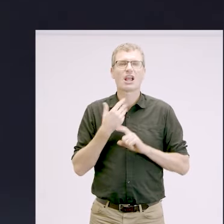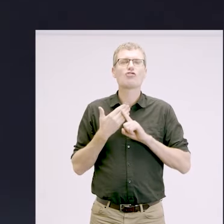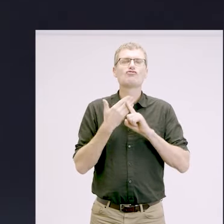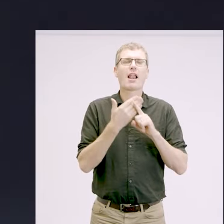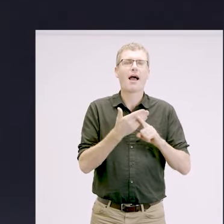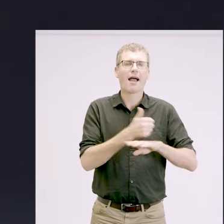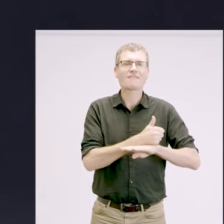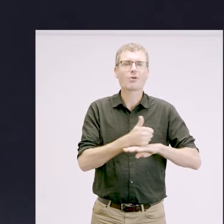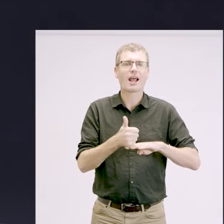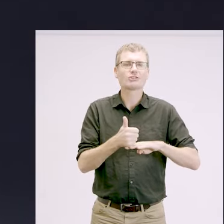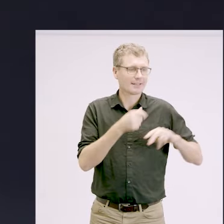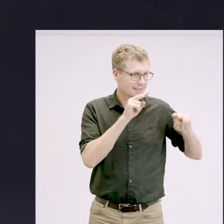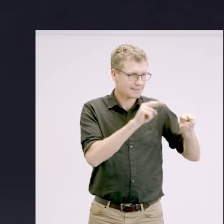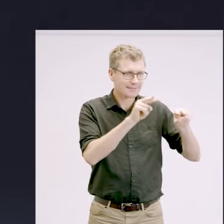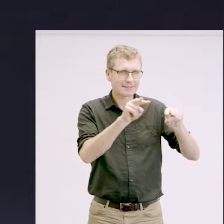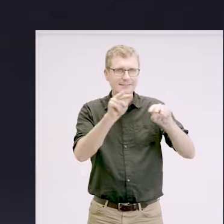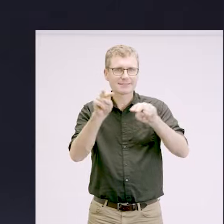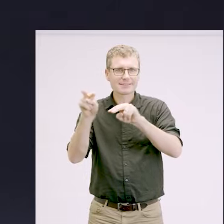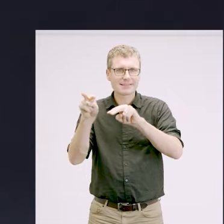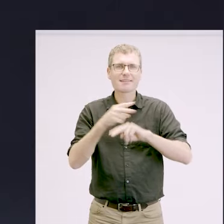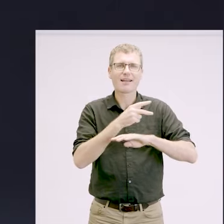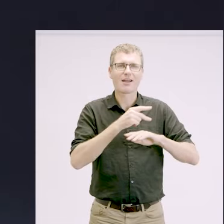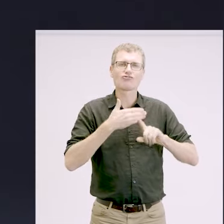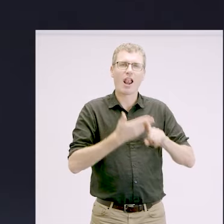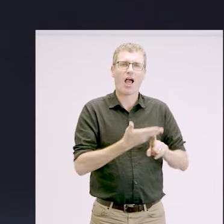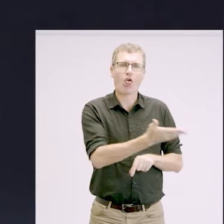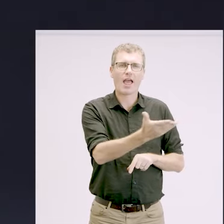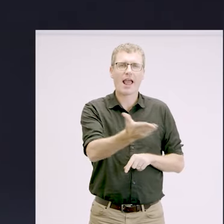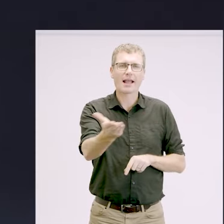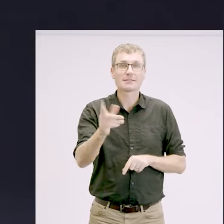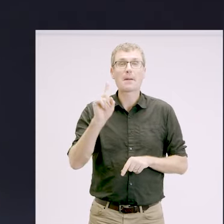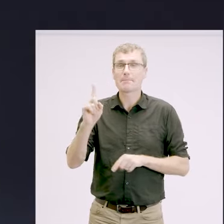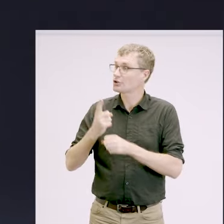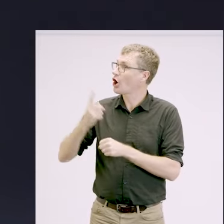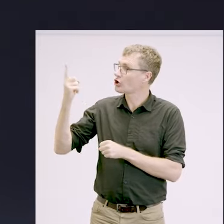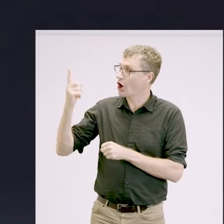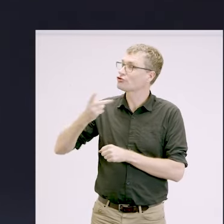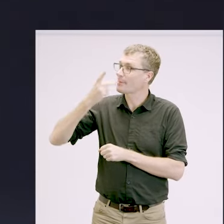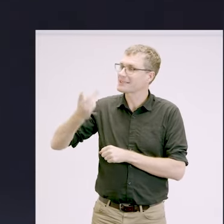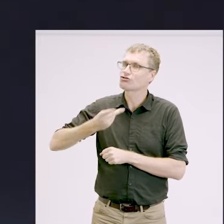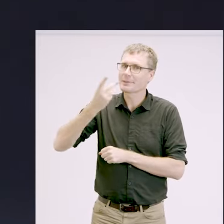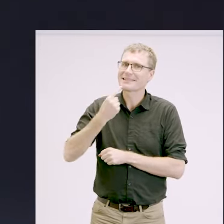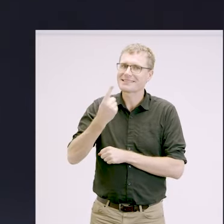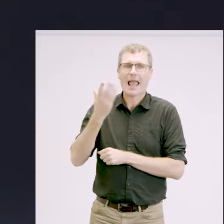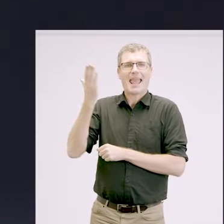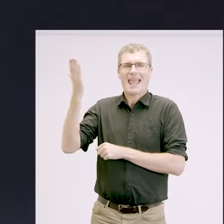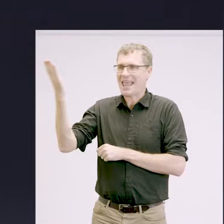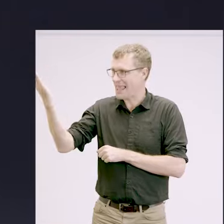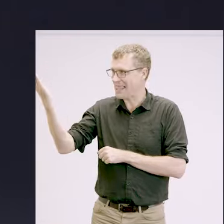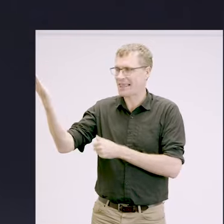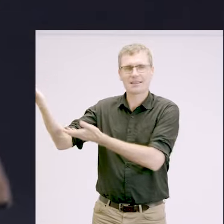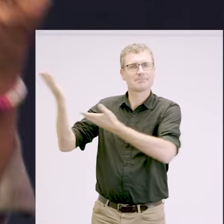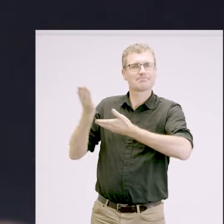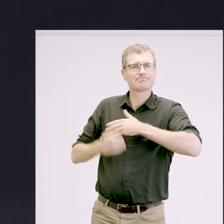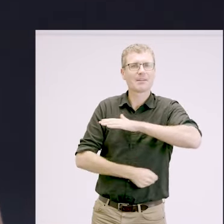to count on the stability of a foundation that we see with our eyes. But the Lord says to us in the scripture again and again and